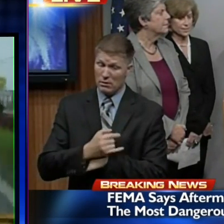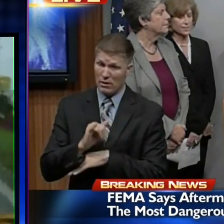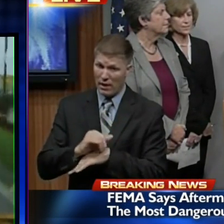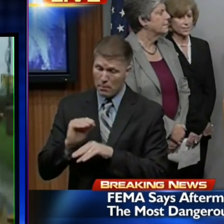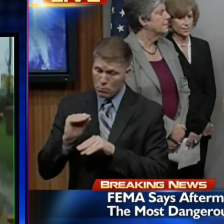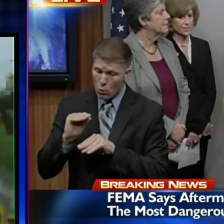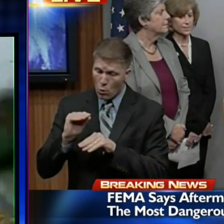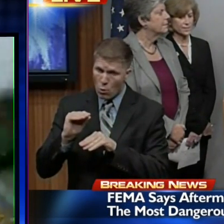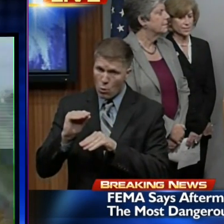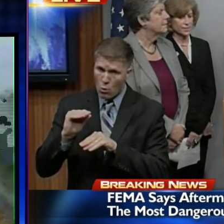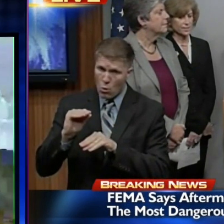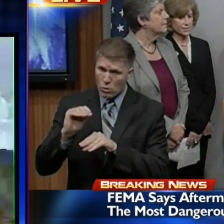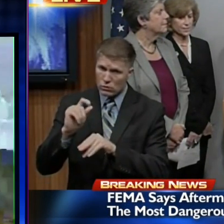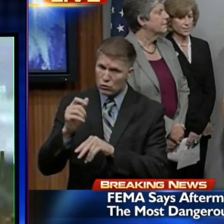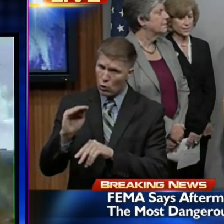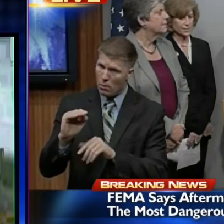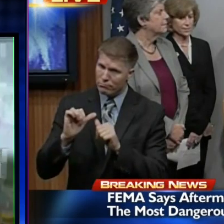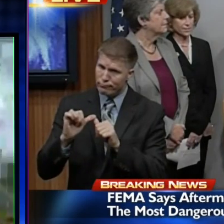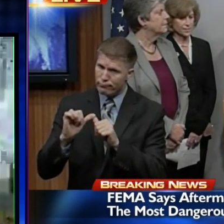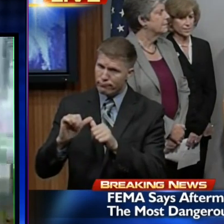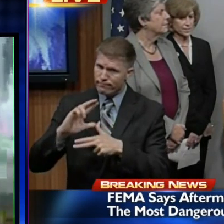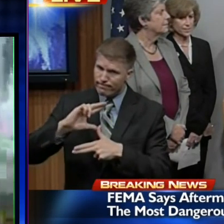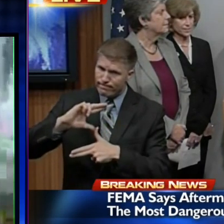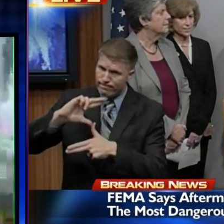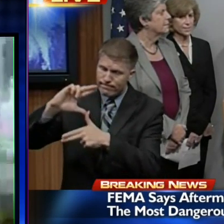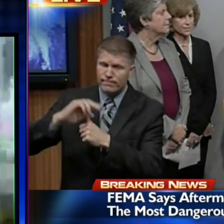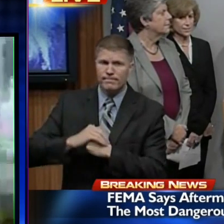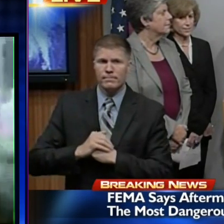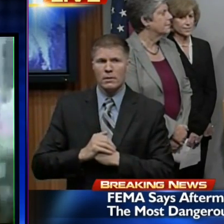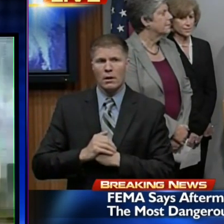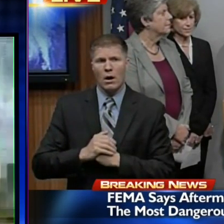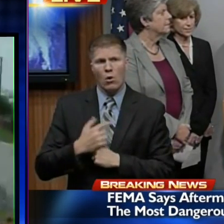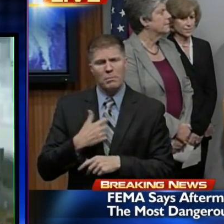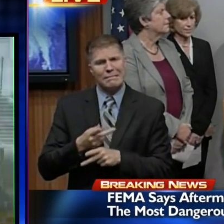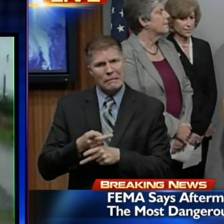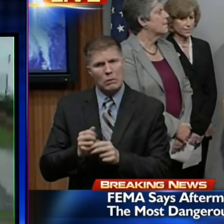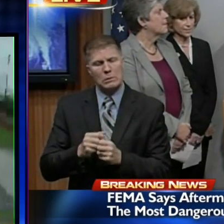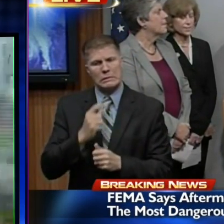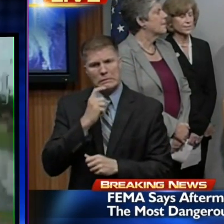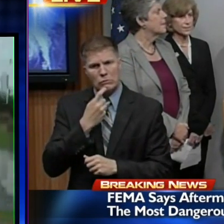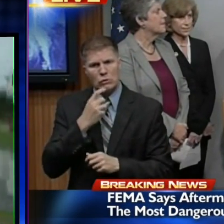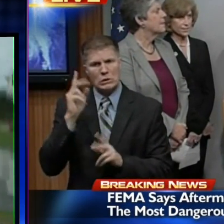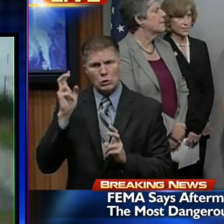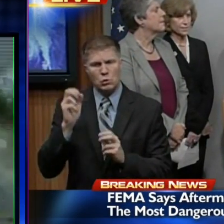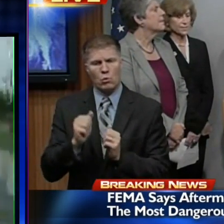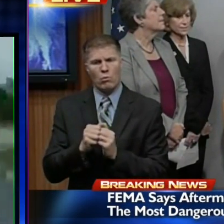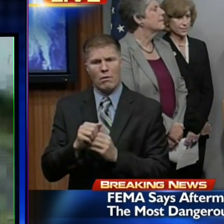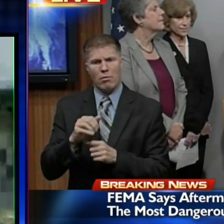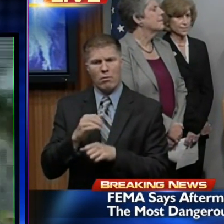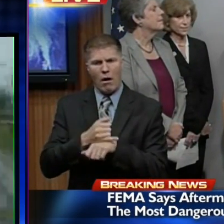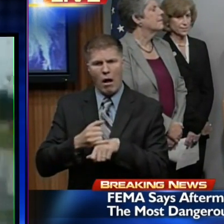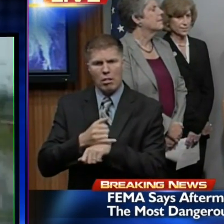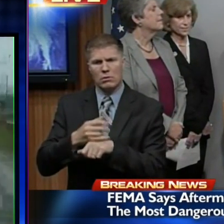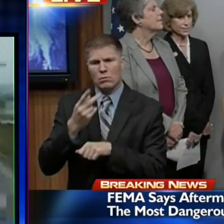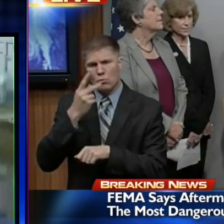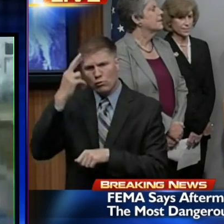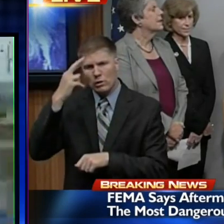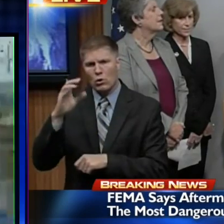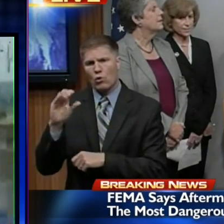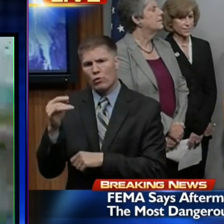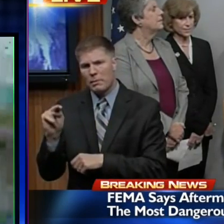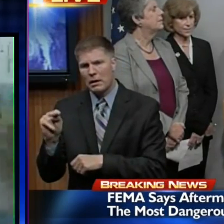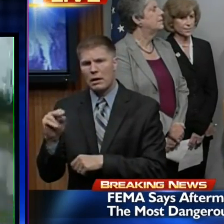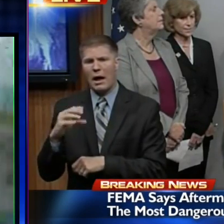continues to work. We have been dealing with major issues on the islands of the Caribbean, Puerto Rico, and